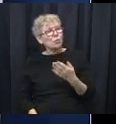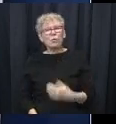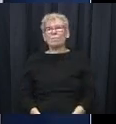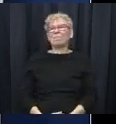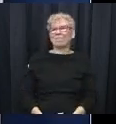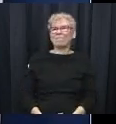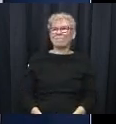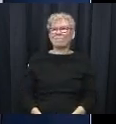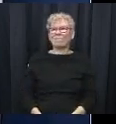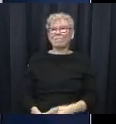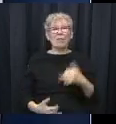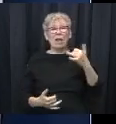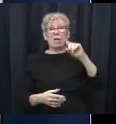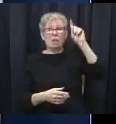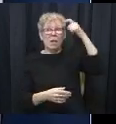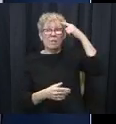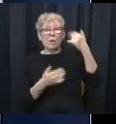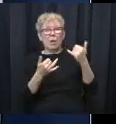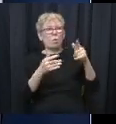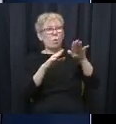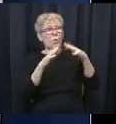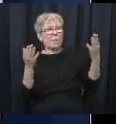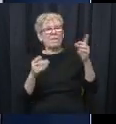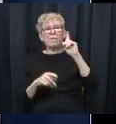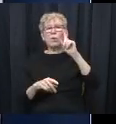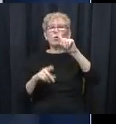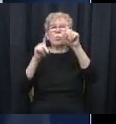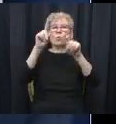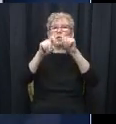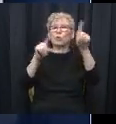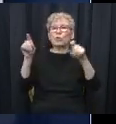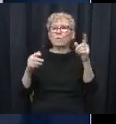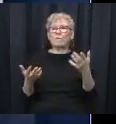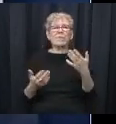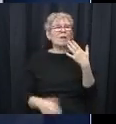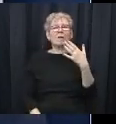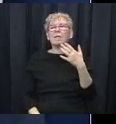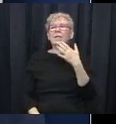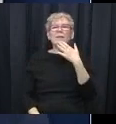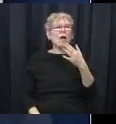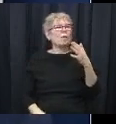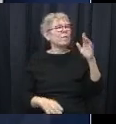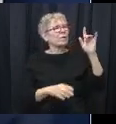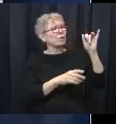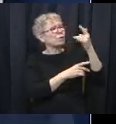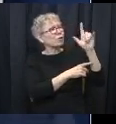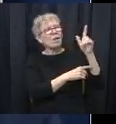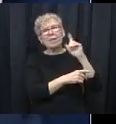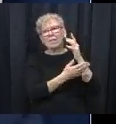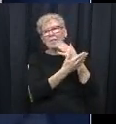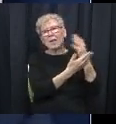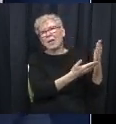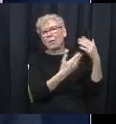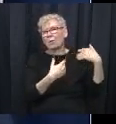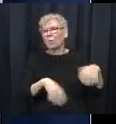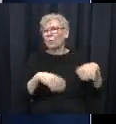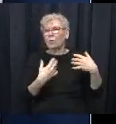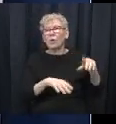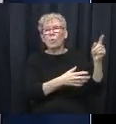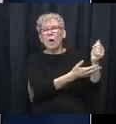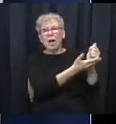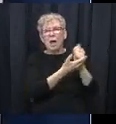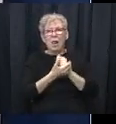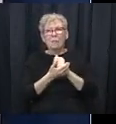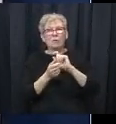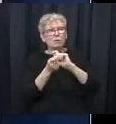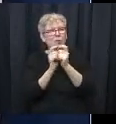you, Jill, and the entire team who contributed to this dial update, the over 1,500 Coloradans who provided comments. Thank